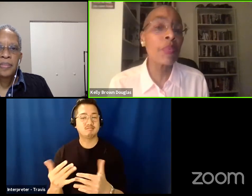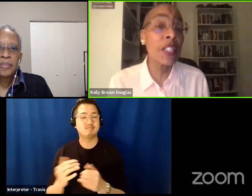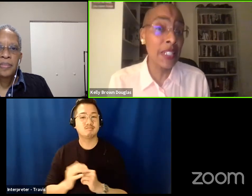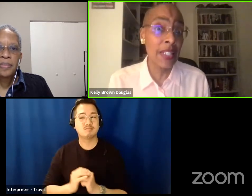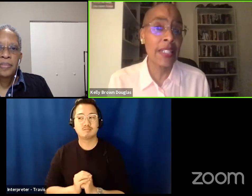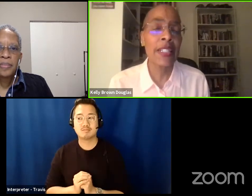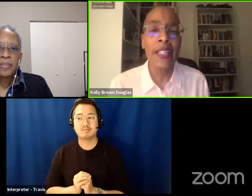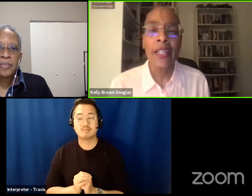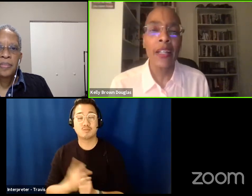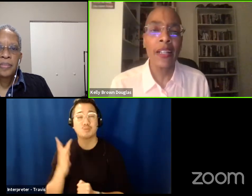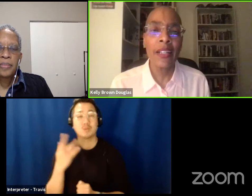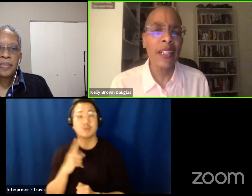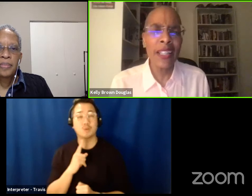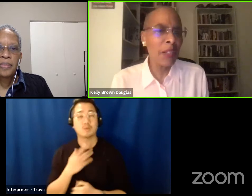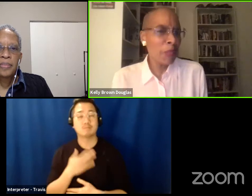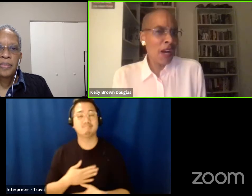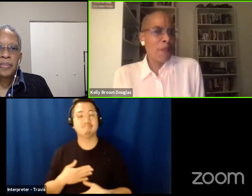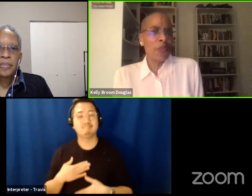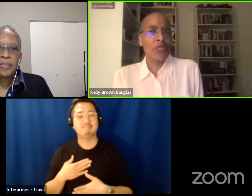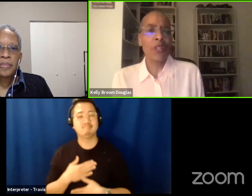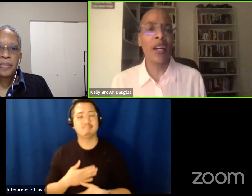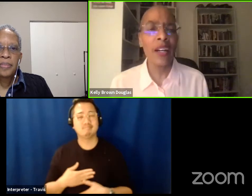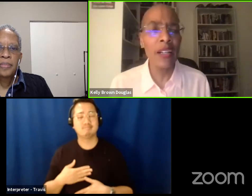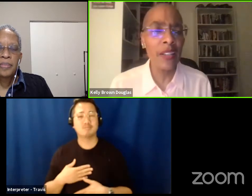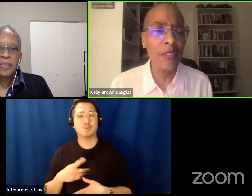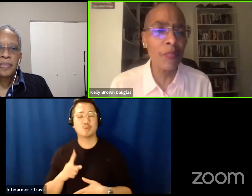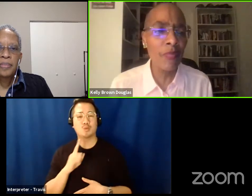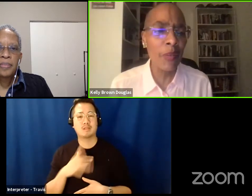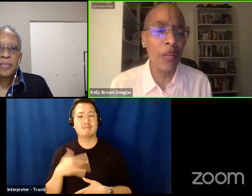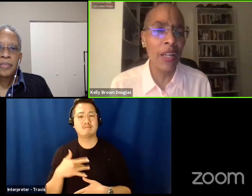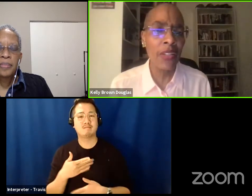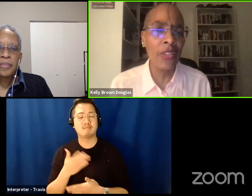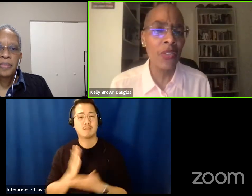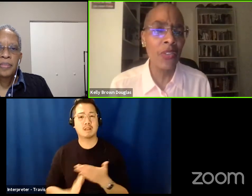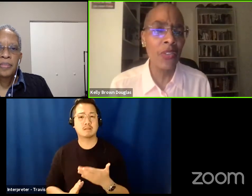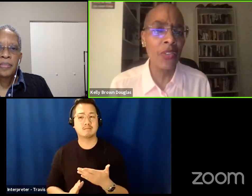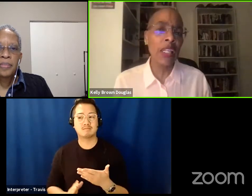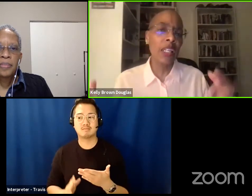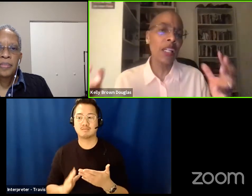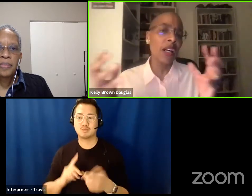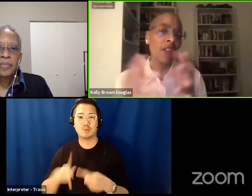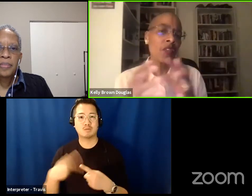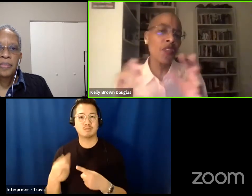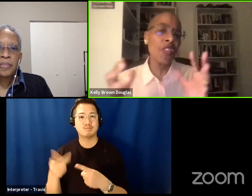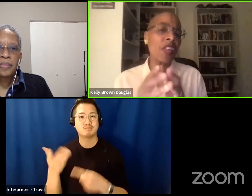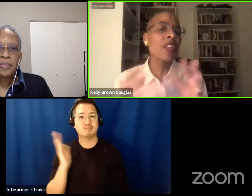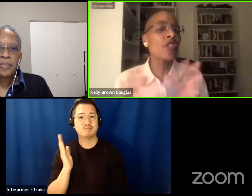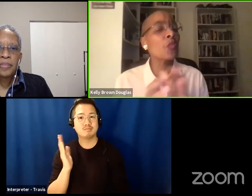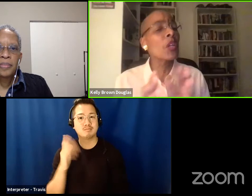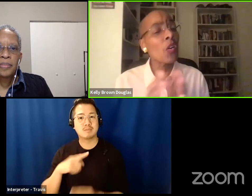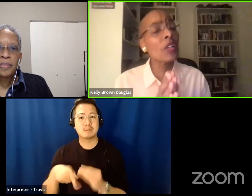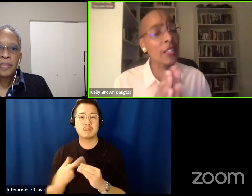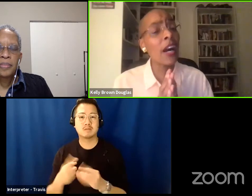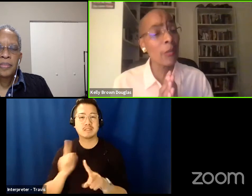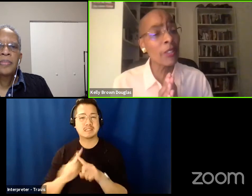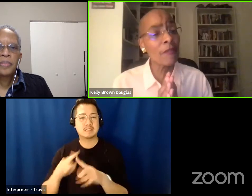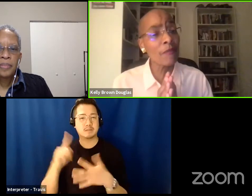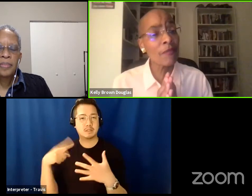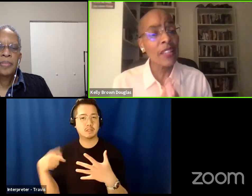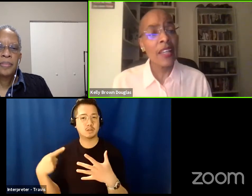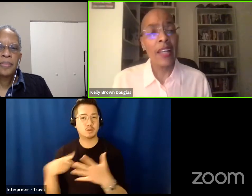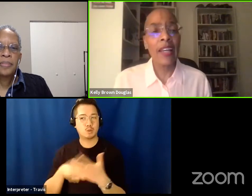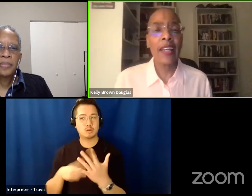really appreciate and I'm humbled by you speaking of the things that we hold in